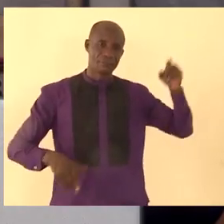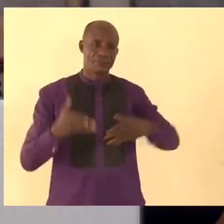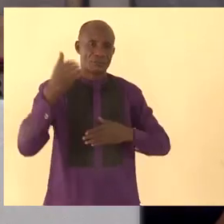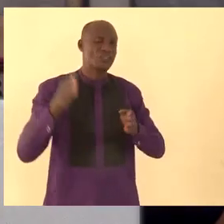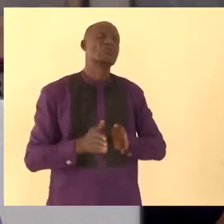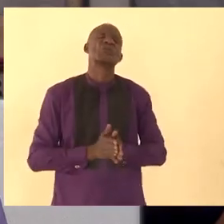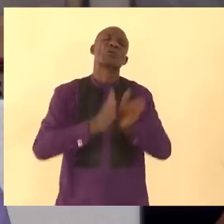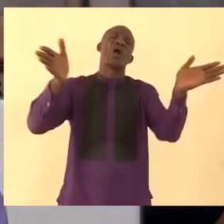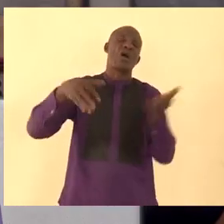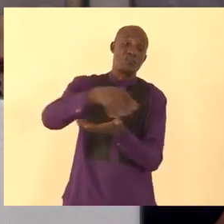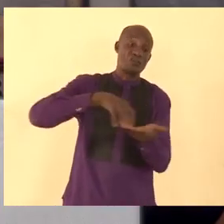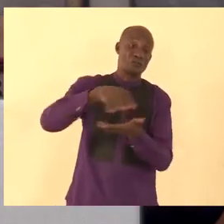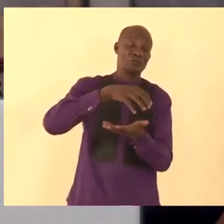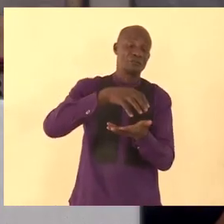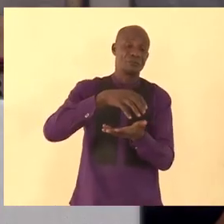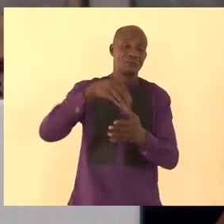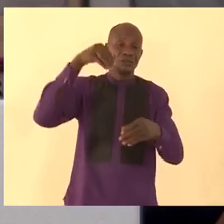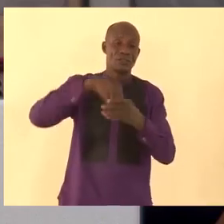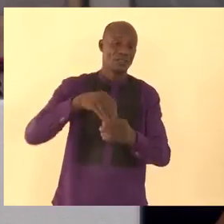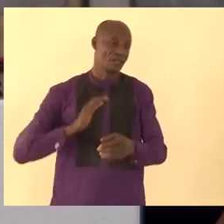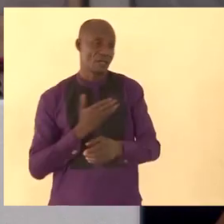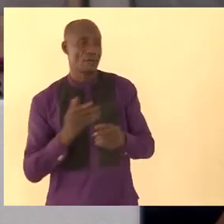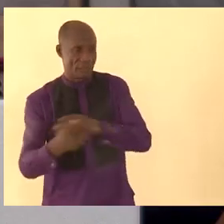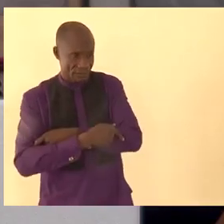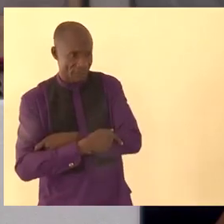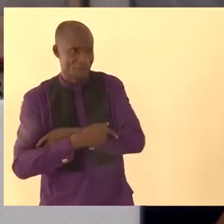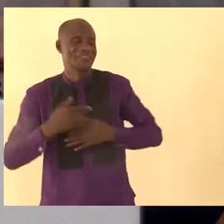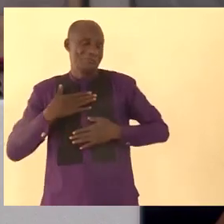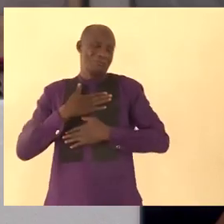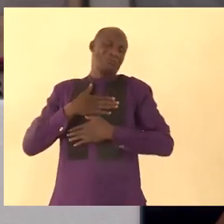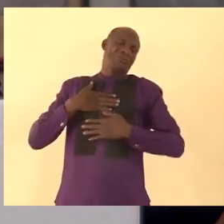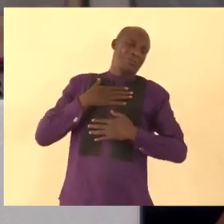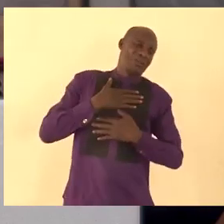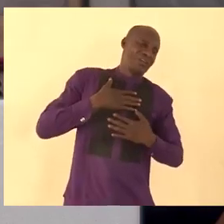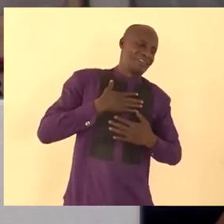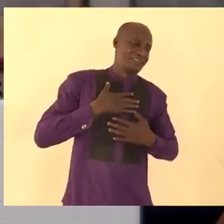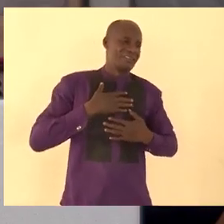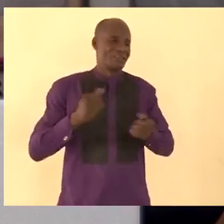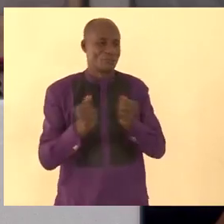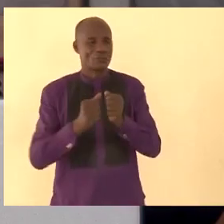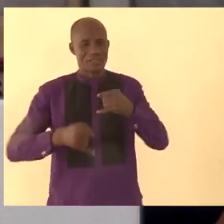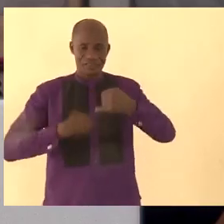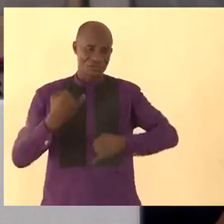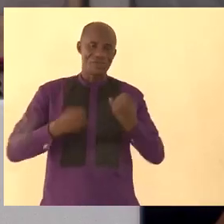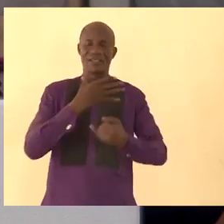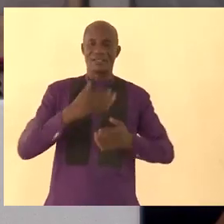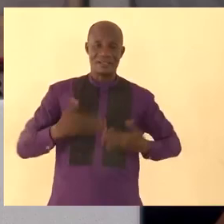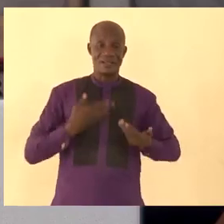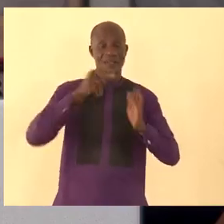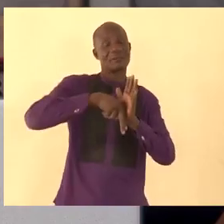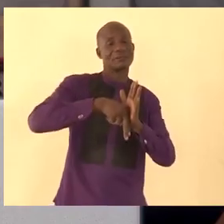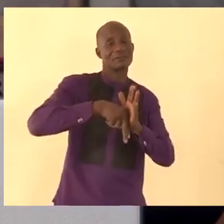There is widespread confusion, like I say, in our day of the pleasure sensation with the joy and